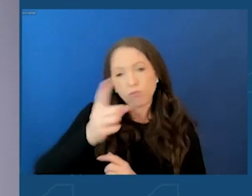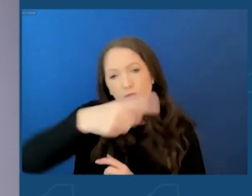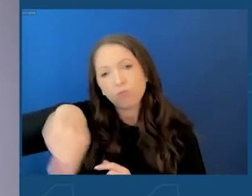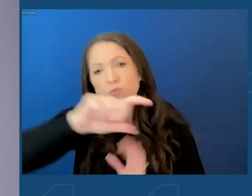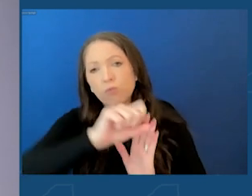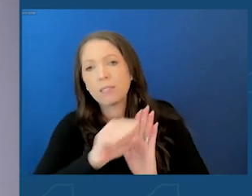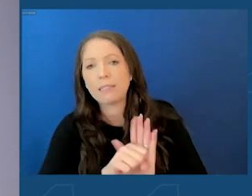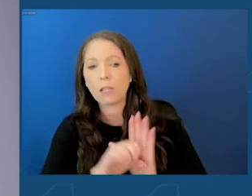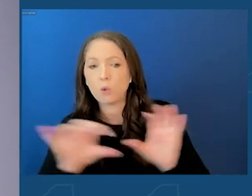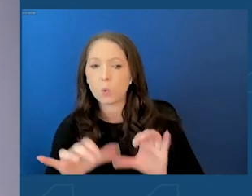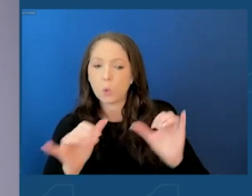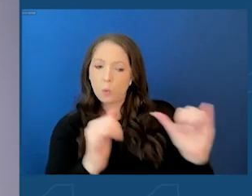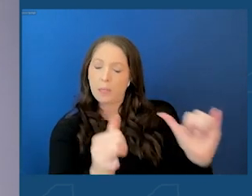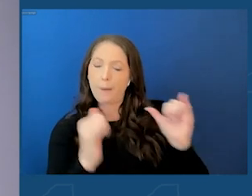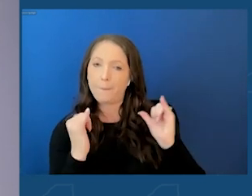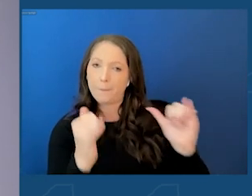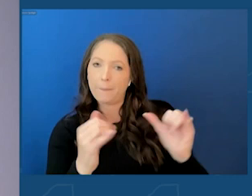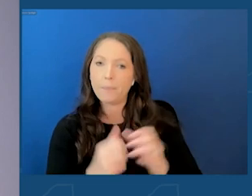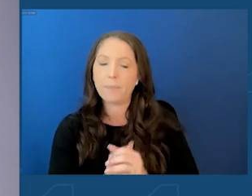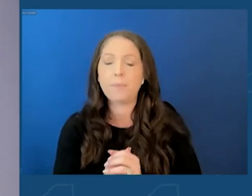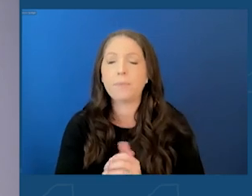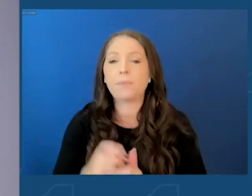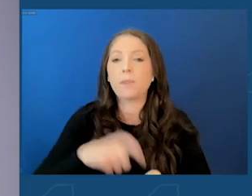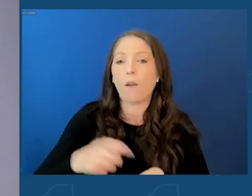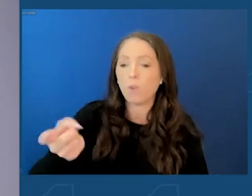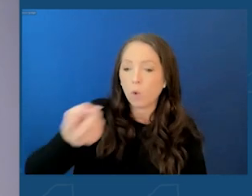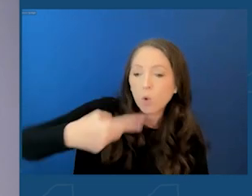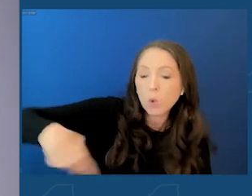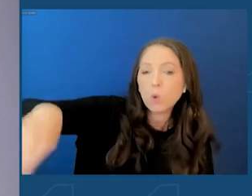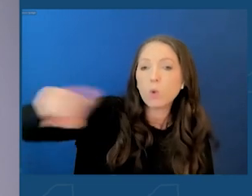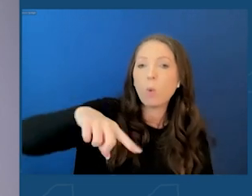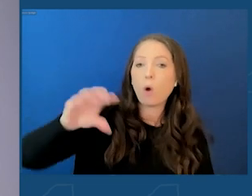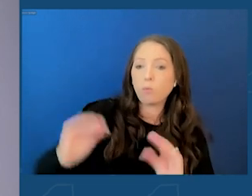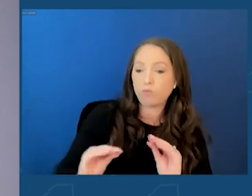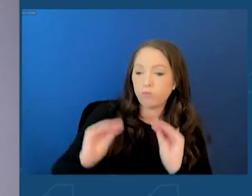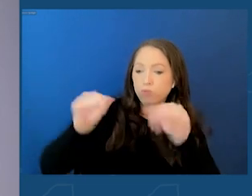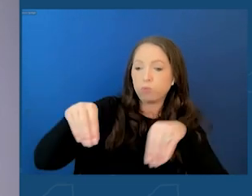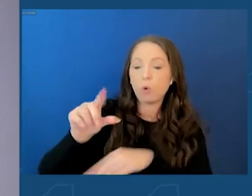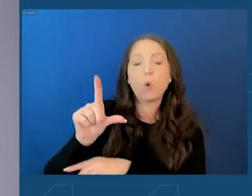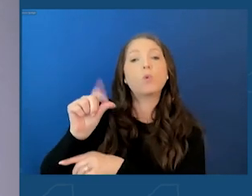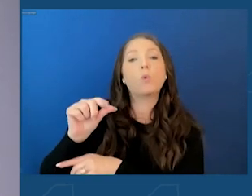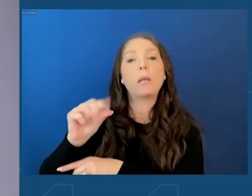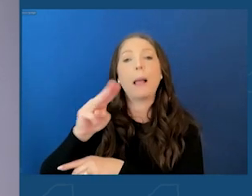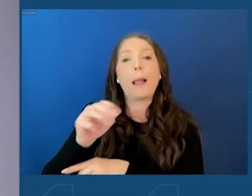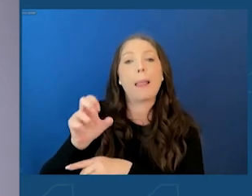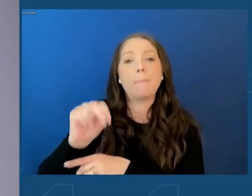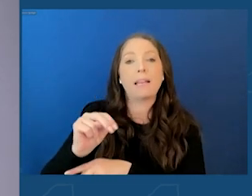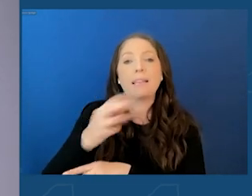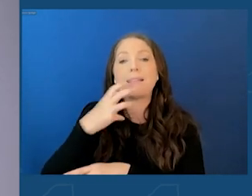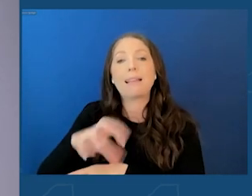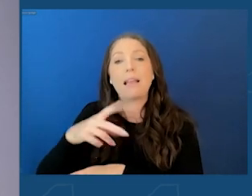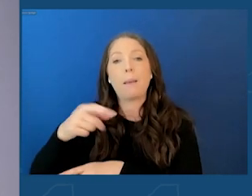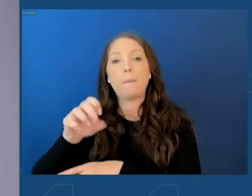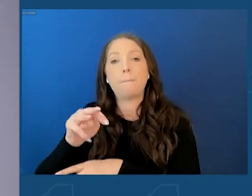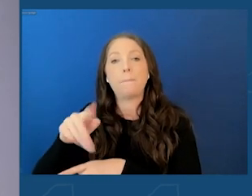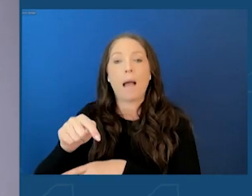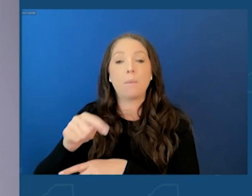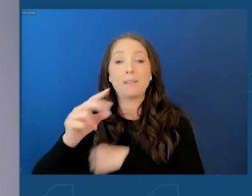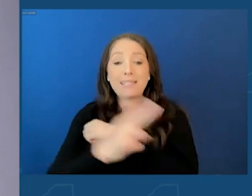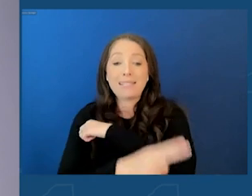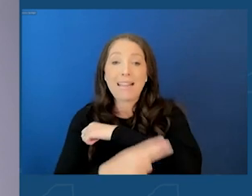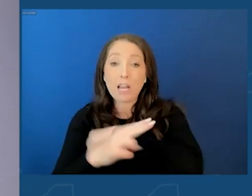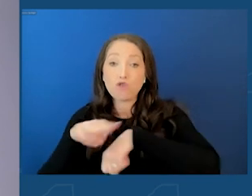U.S. Climate Alliance to make sure we install 20 million heat pumps nationwide by